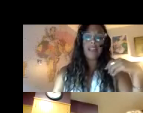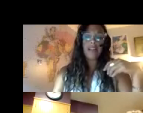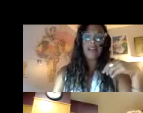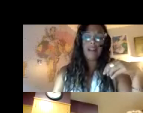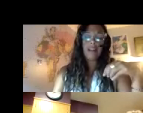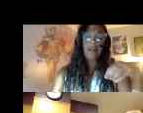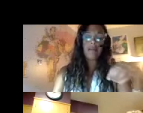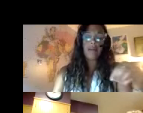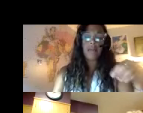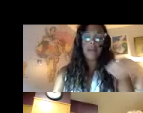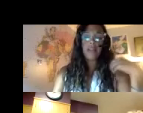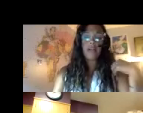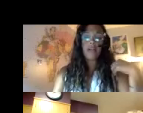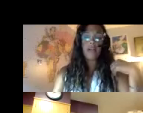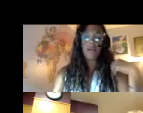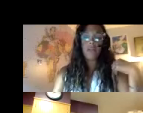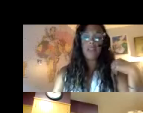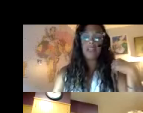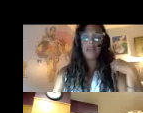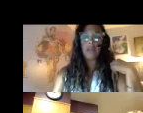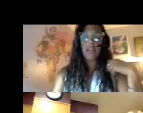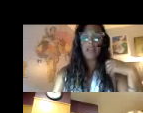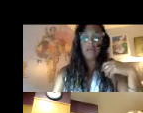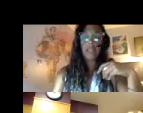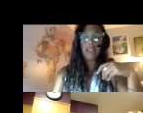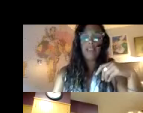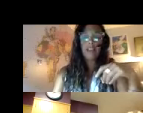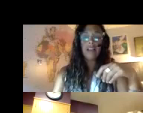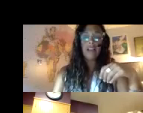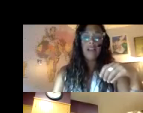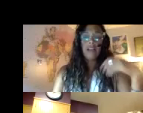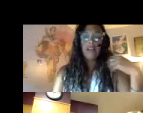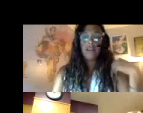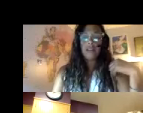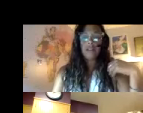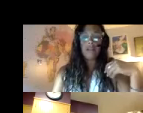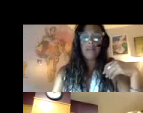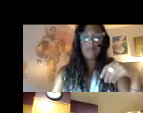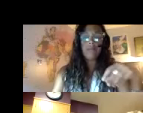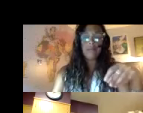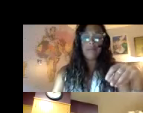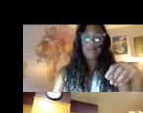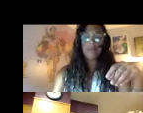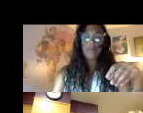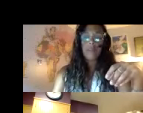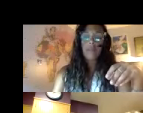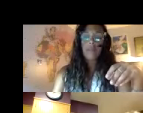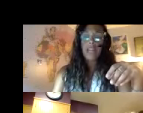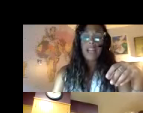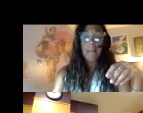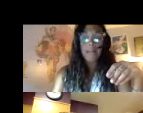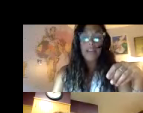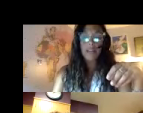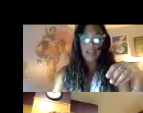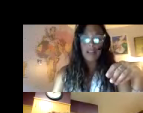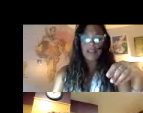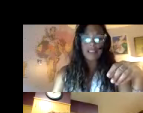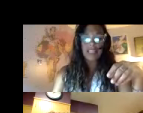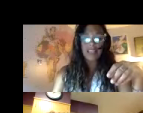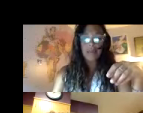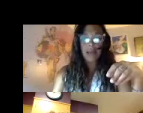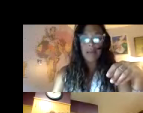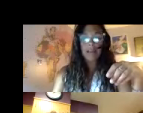on the map here, you can see we're looking at two different types of flooding. In the sort